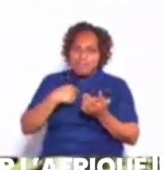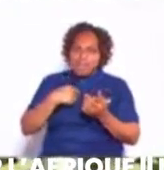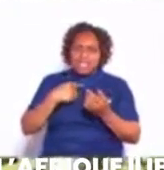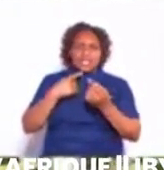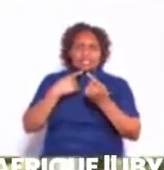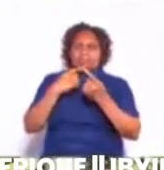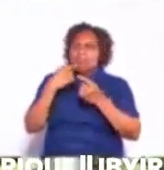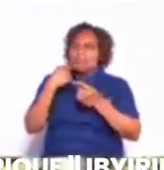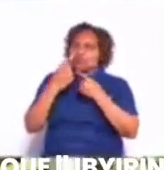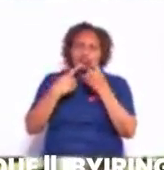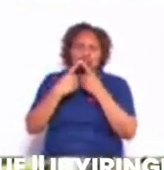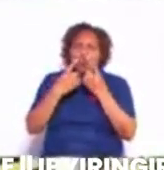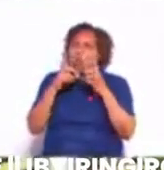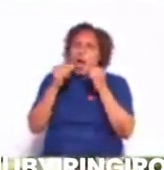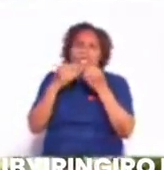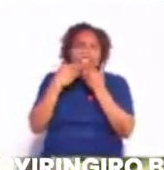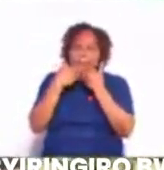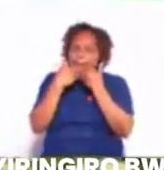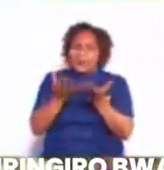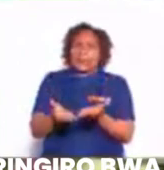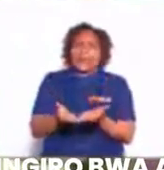speechless.